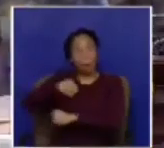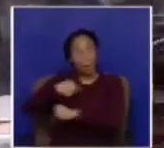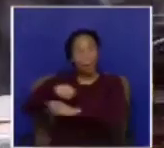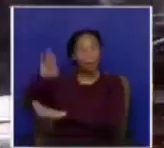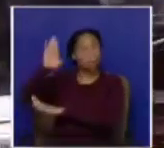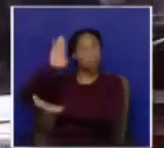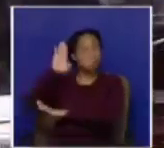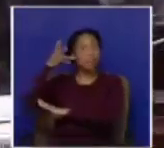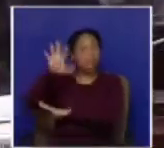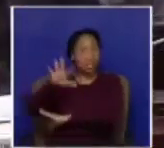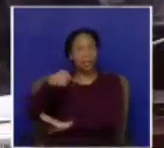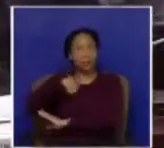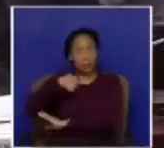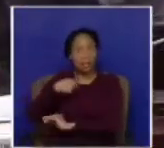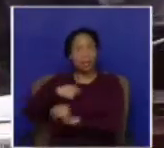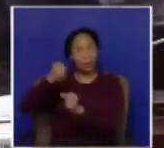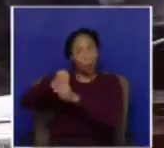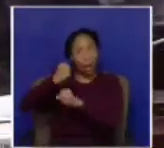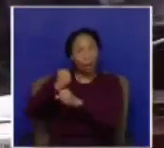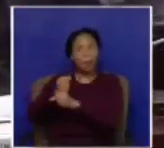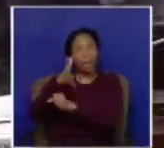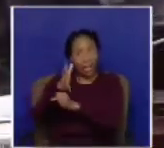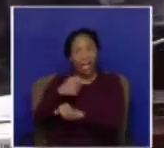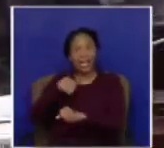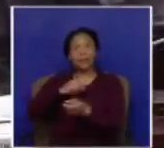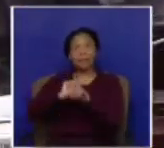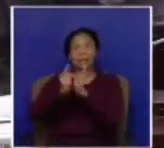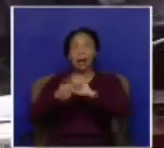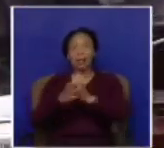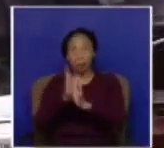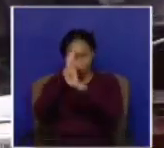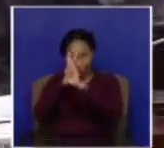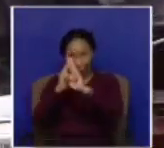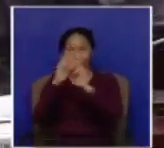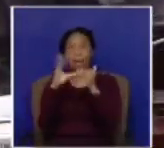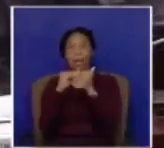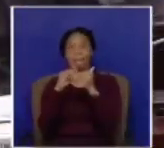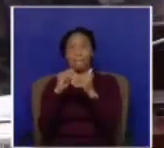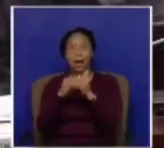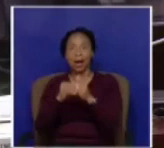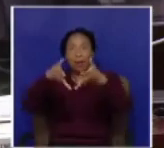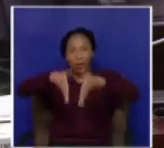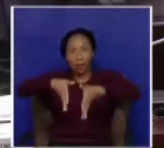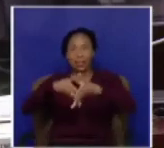sokuthi ngidosebenza ngibe lilunga lelihloniphekile